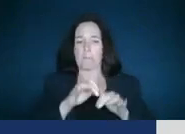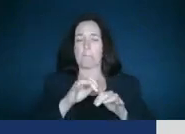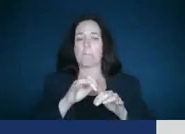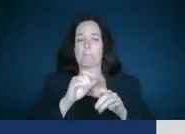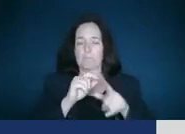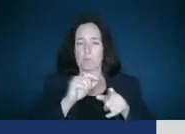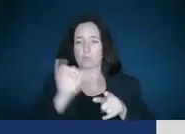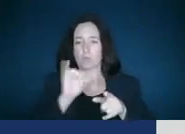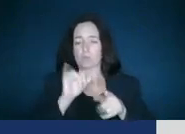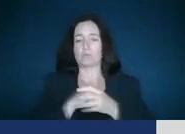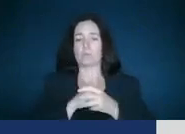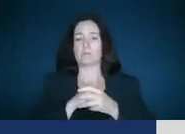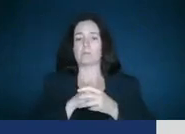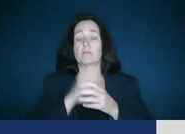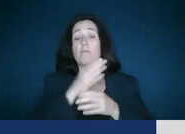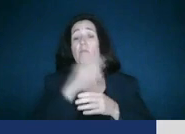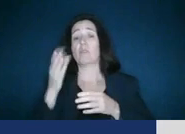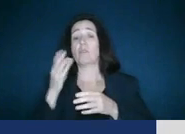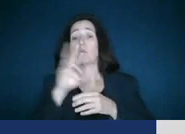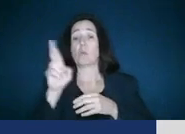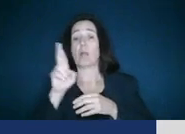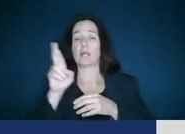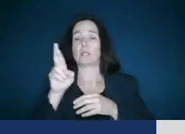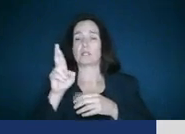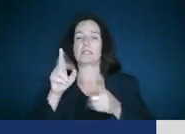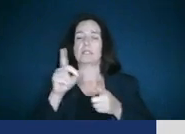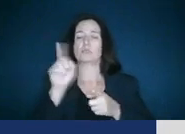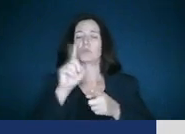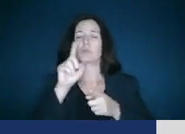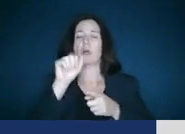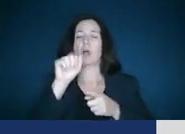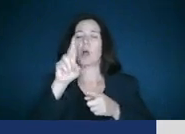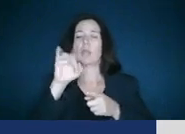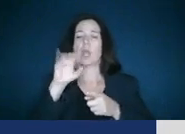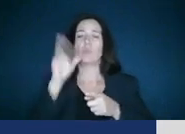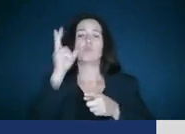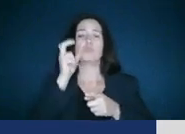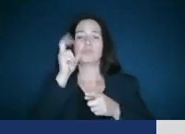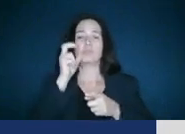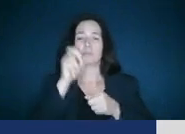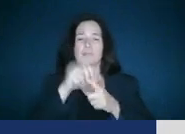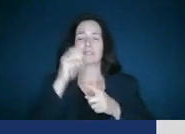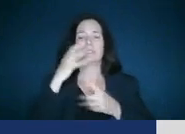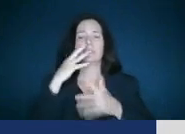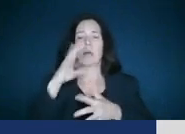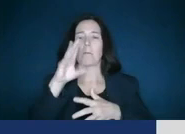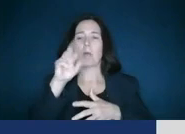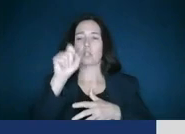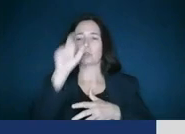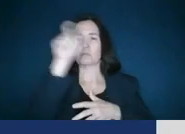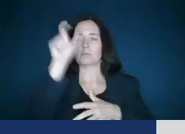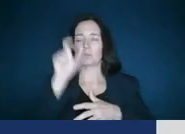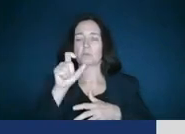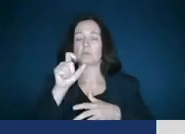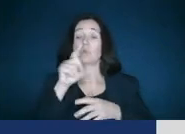as well. To the far right, this is where the audio is being recorded in sound bars. And while it is